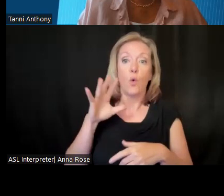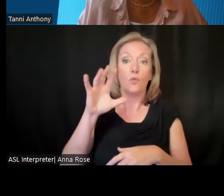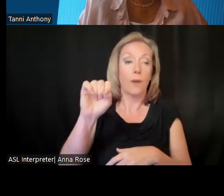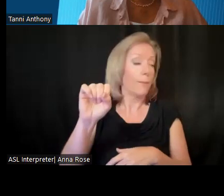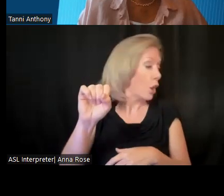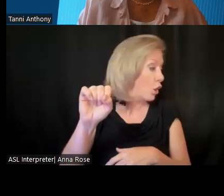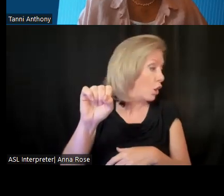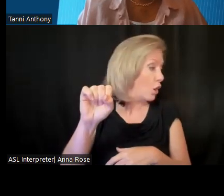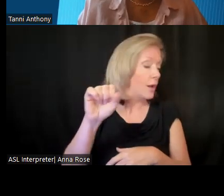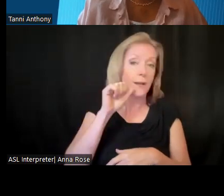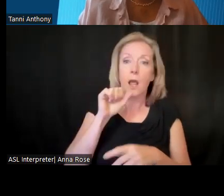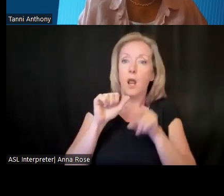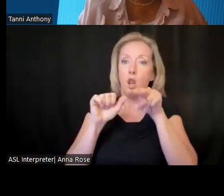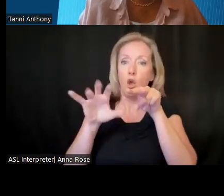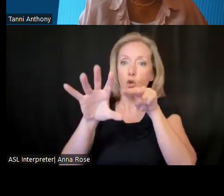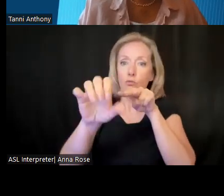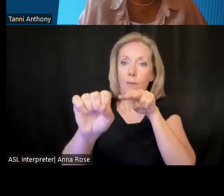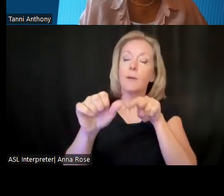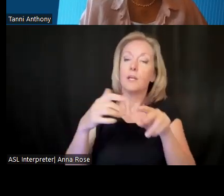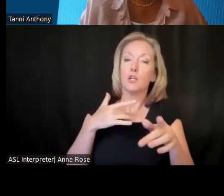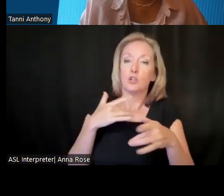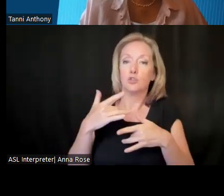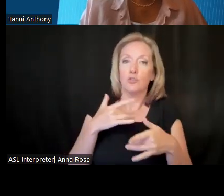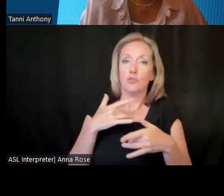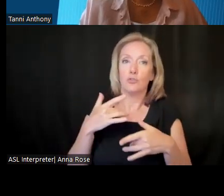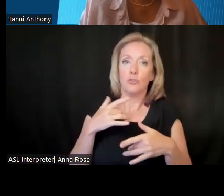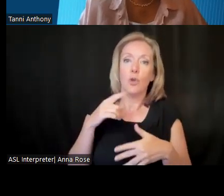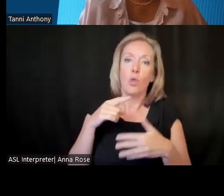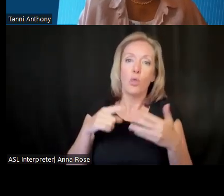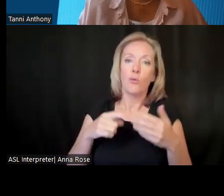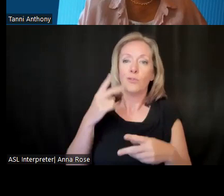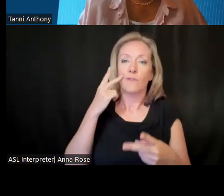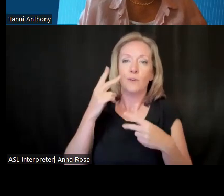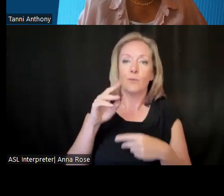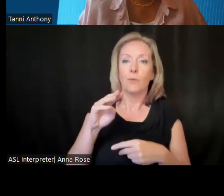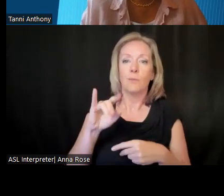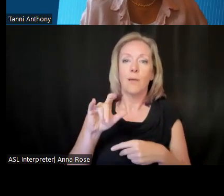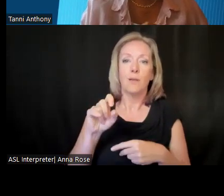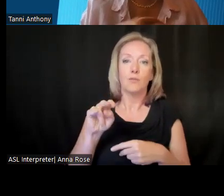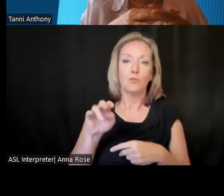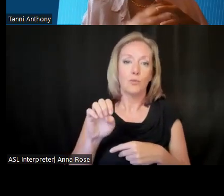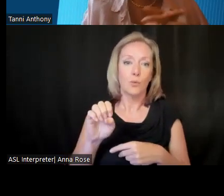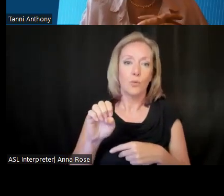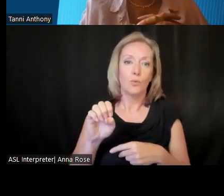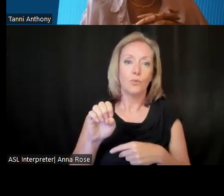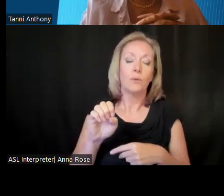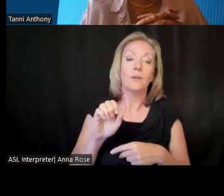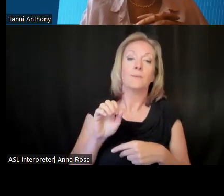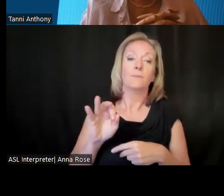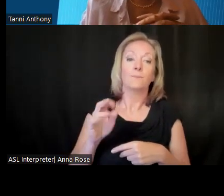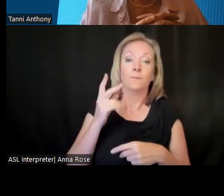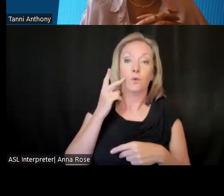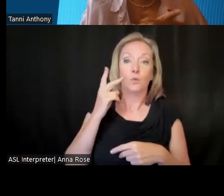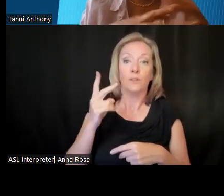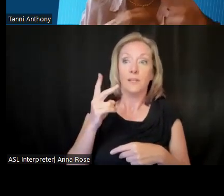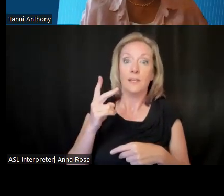worried about this. So this starts to give you some of those visual milestones. When you see try to move toward an object that's at least 5